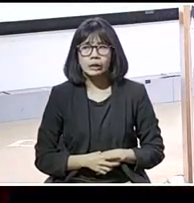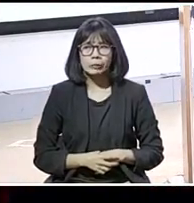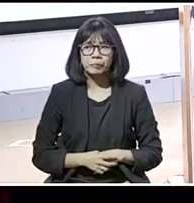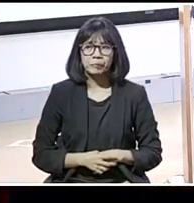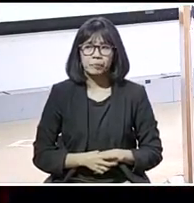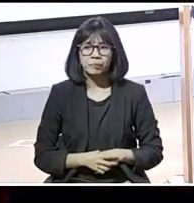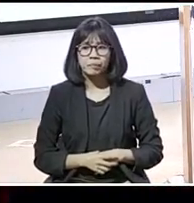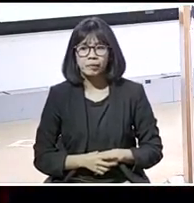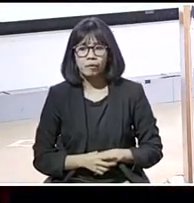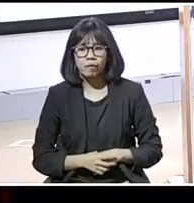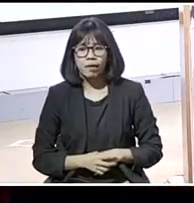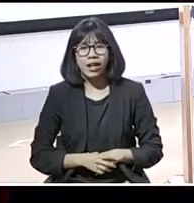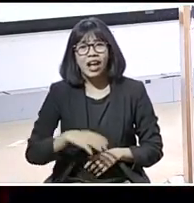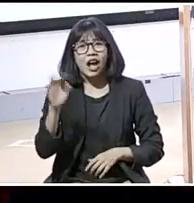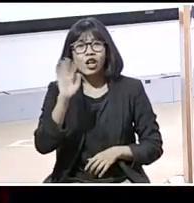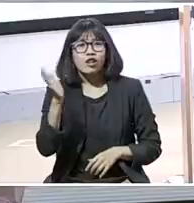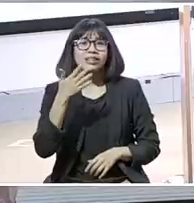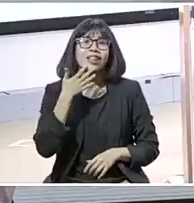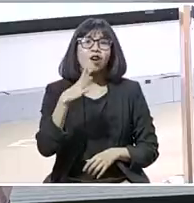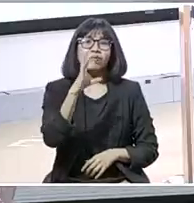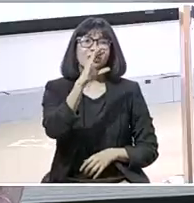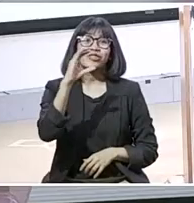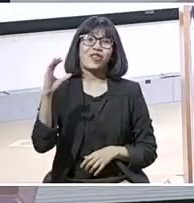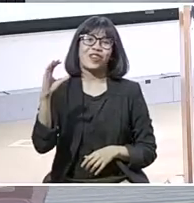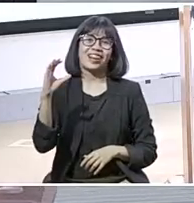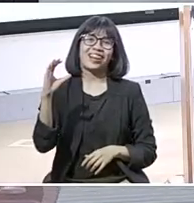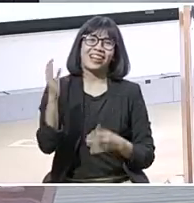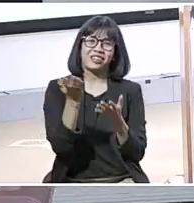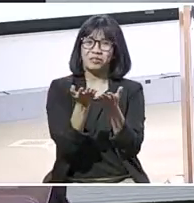Hey, selamat sore.